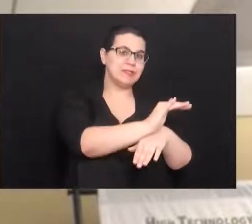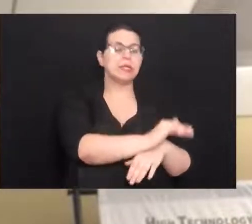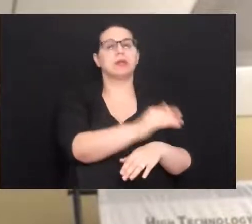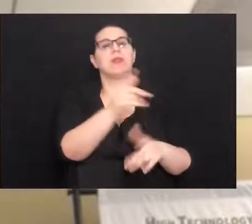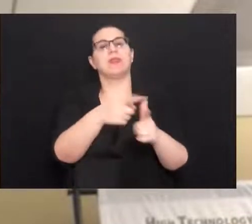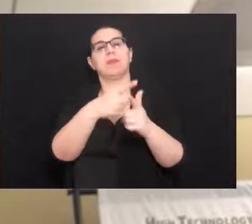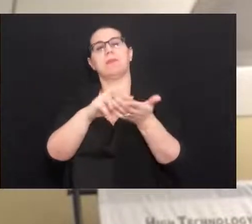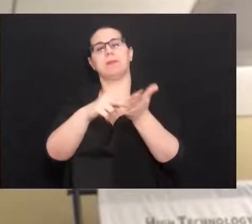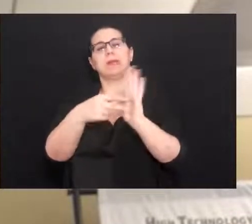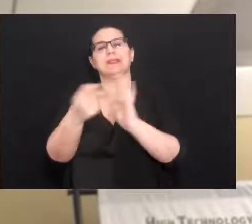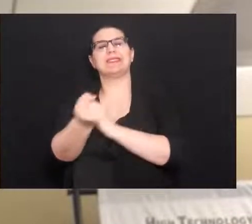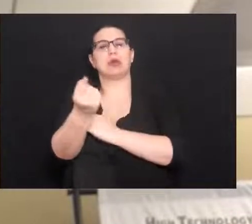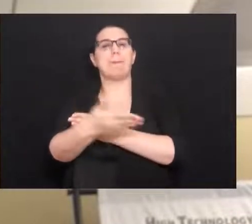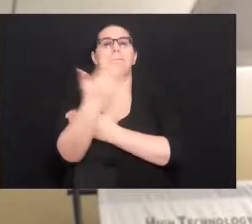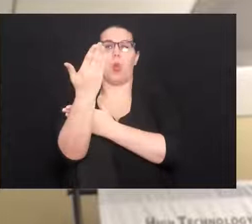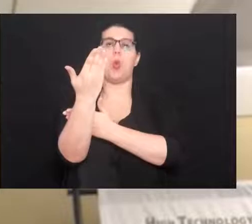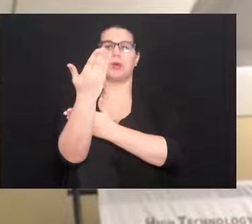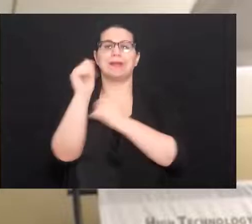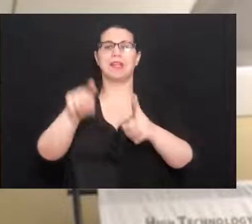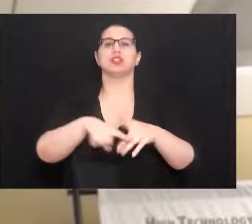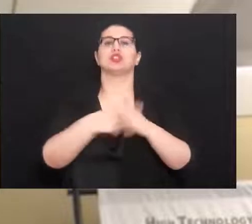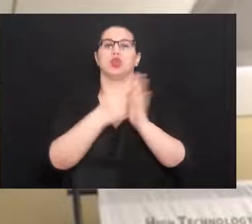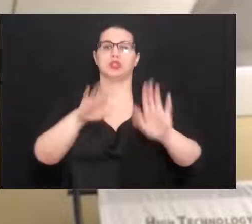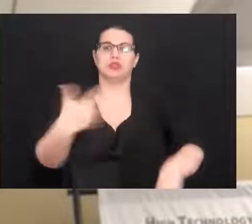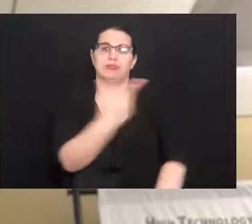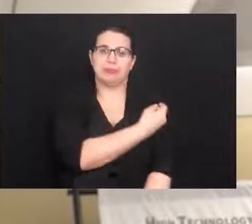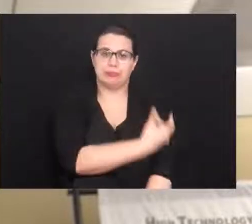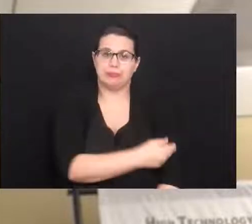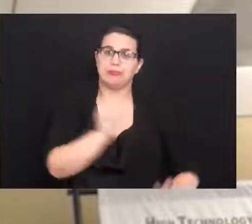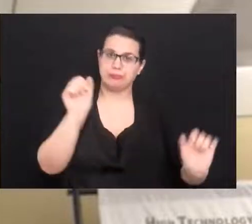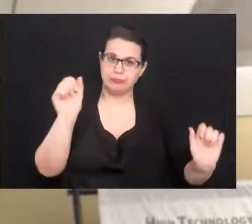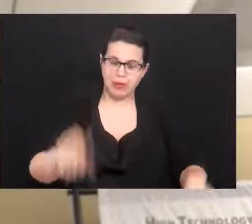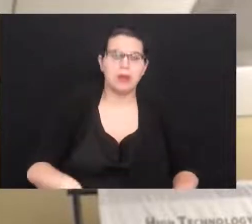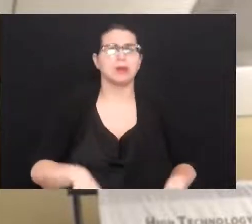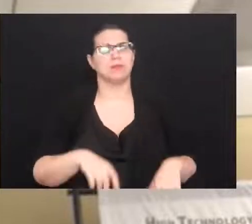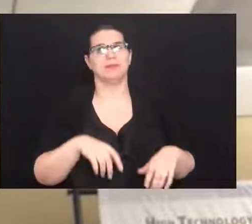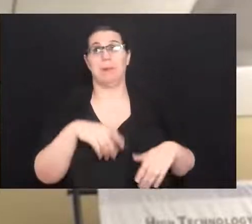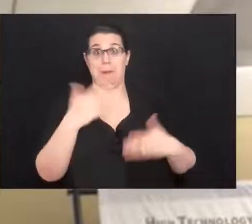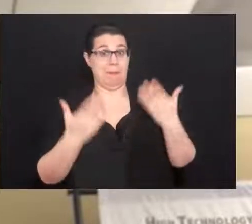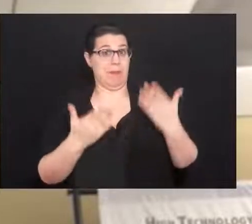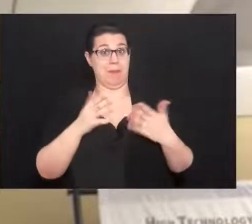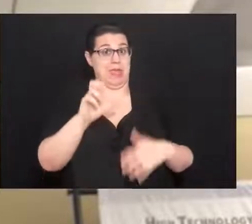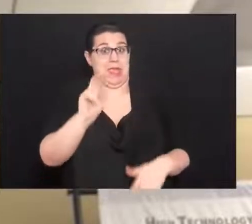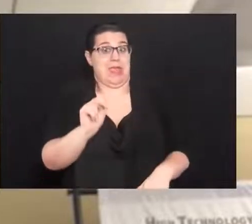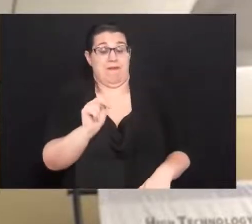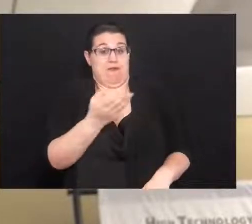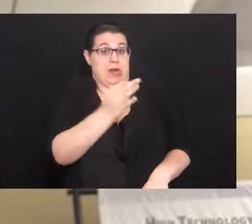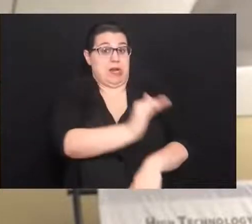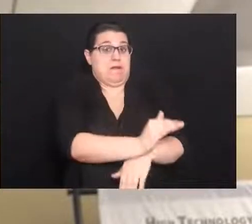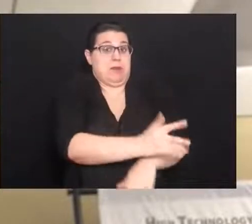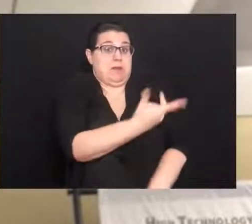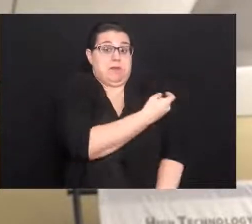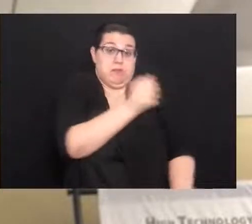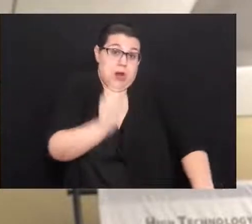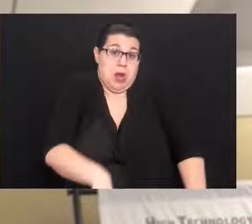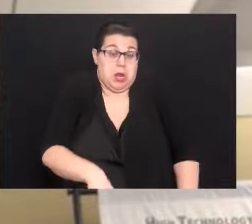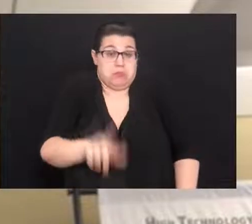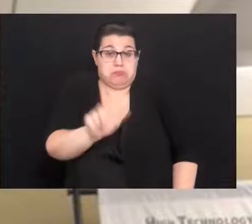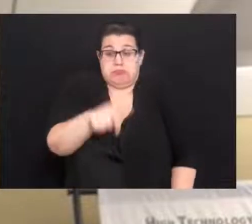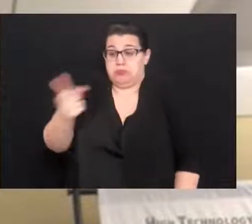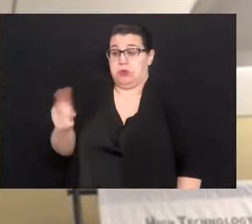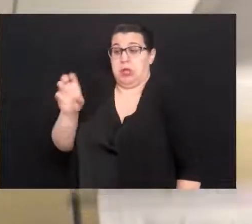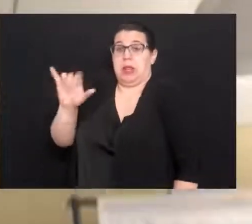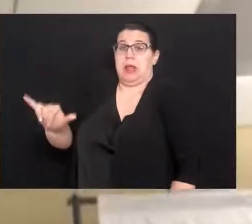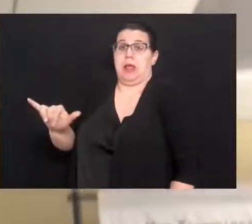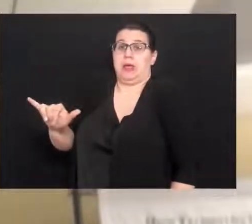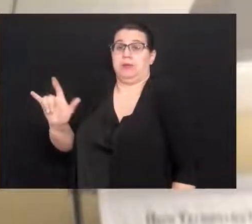sure, doses would start going in arms, but some doses would probably even go in arms that evening. I'll turn it to Clay for the rest of the